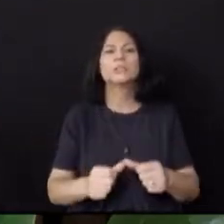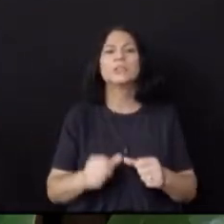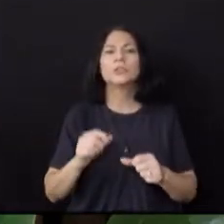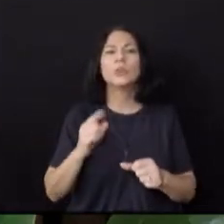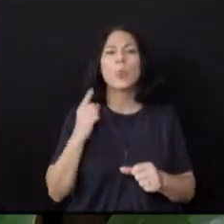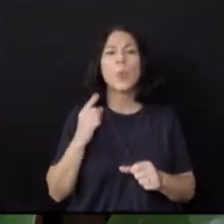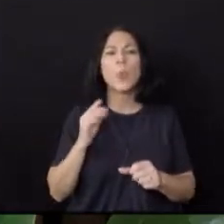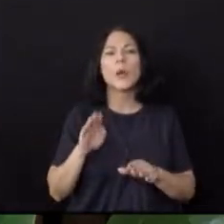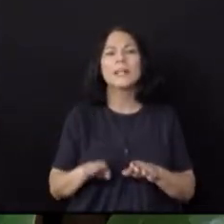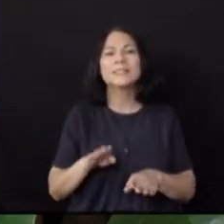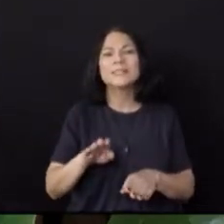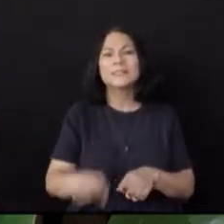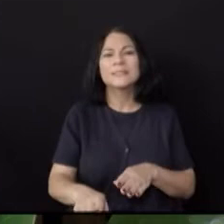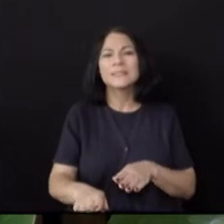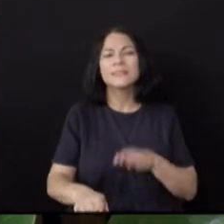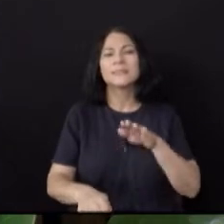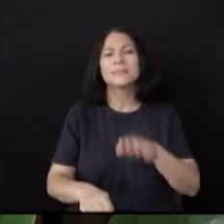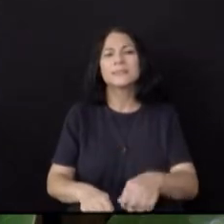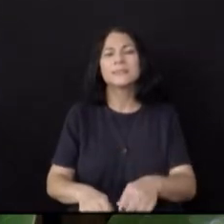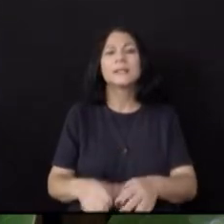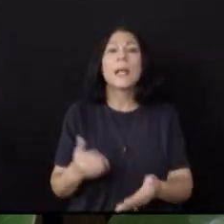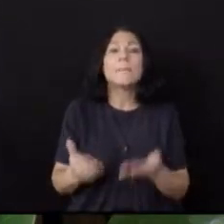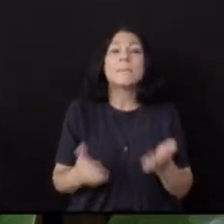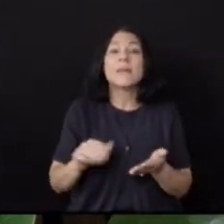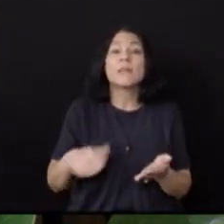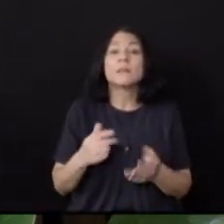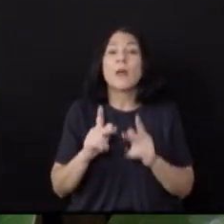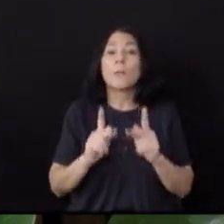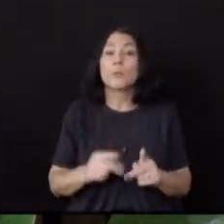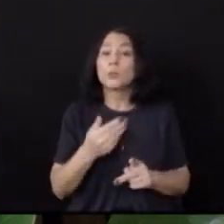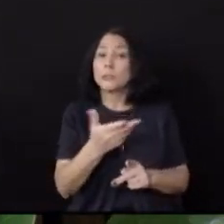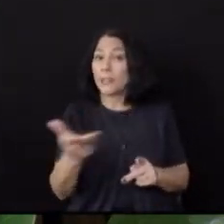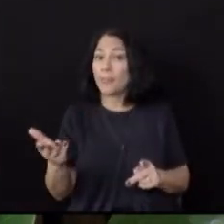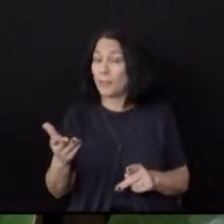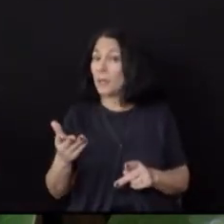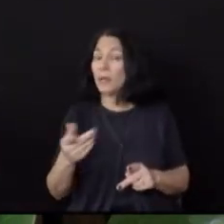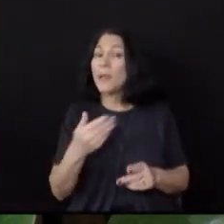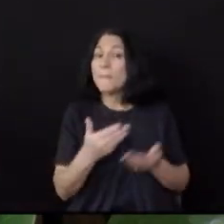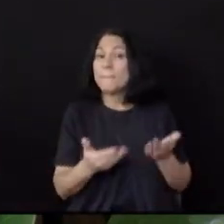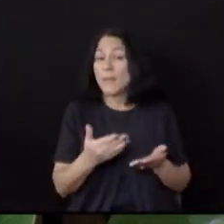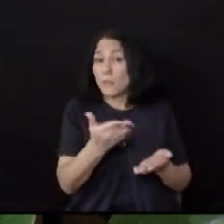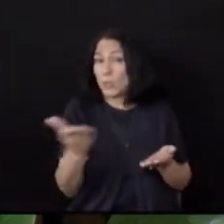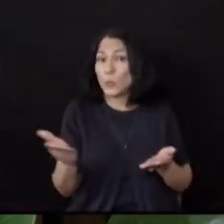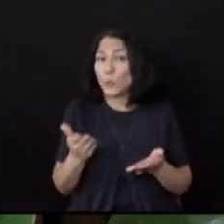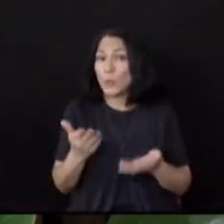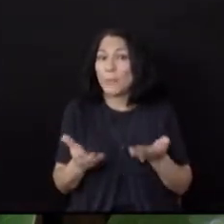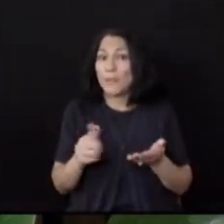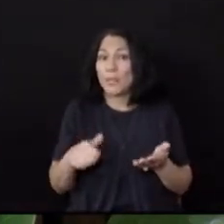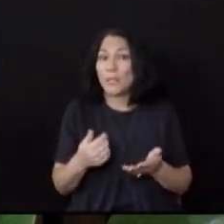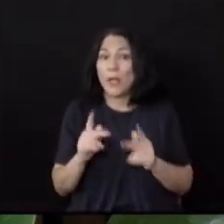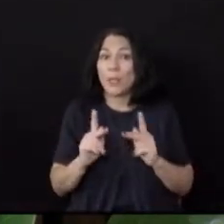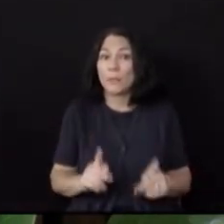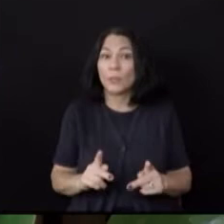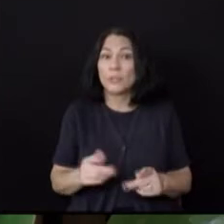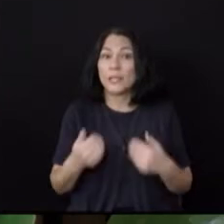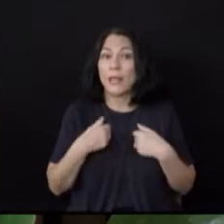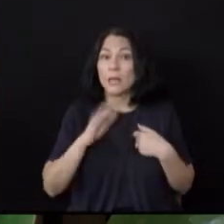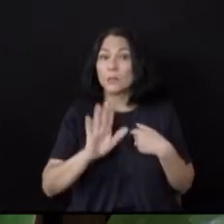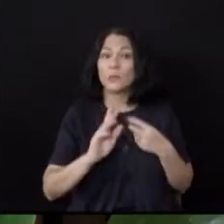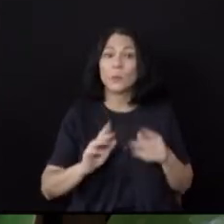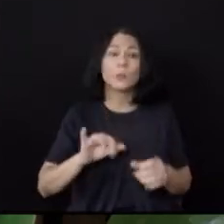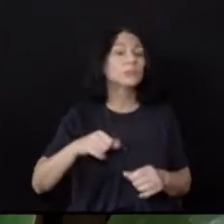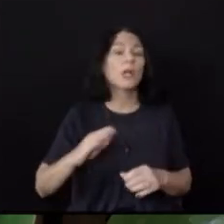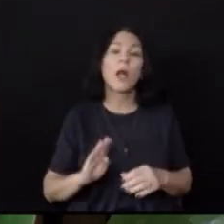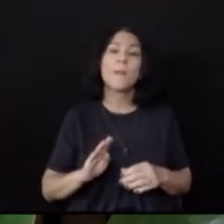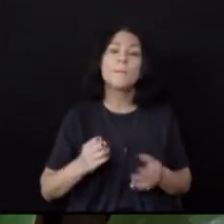Because maybe someone else out there right now watching me, listening to me, maybe right now you are someone who has your job. You are someone who's been doing just fine. Maybe